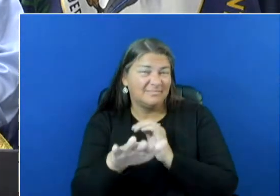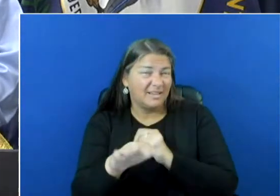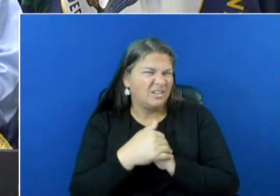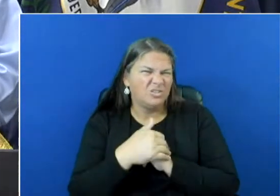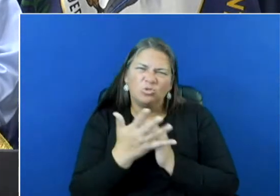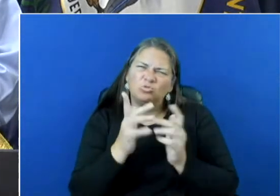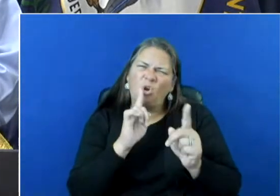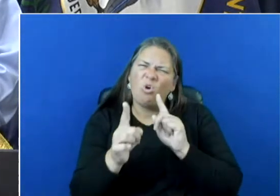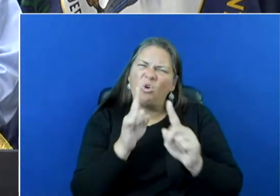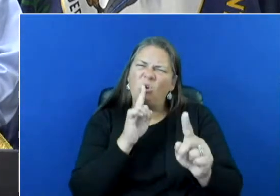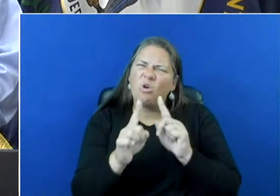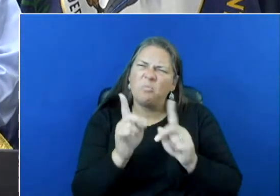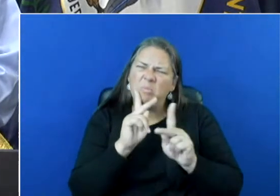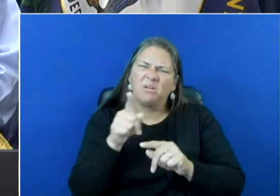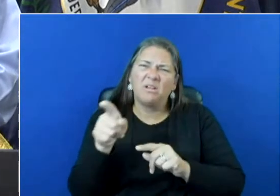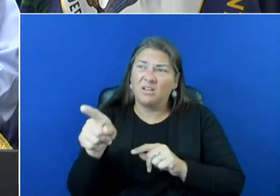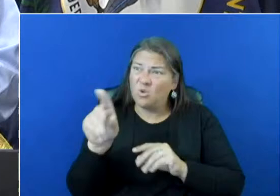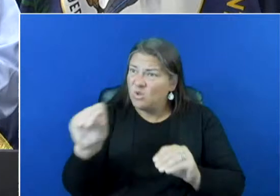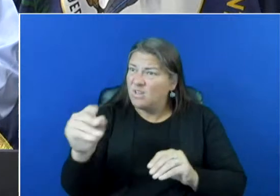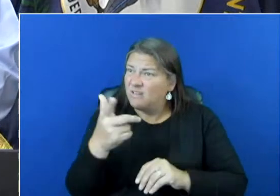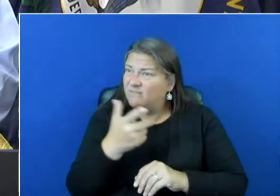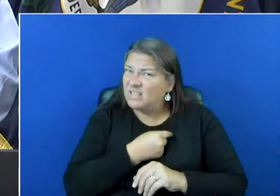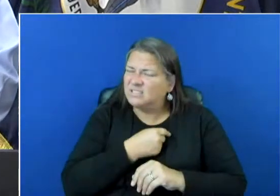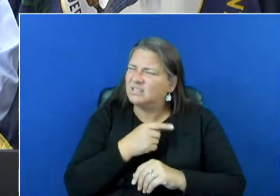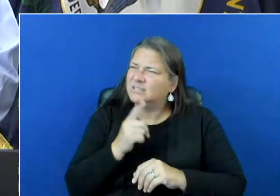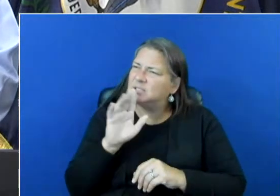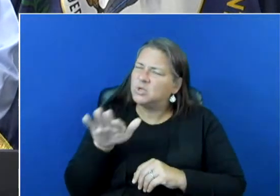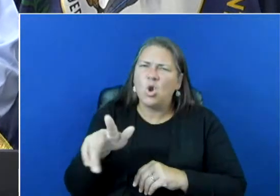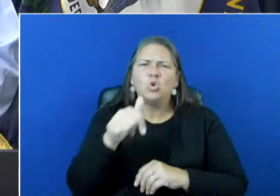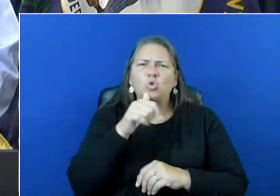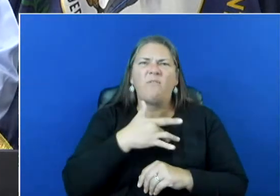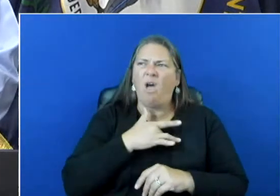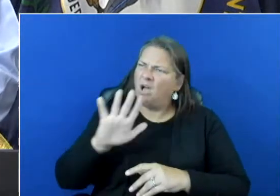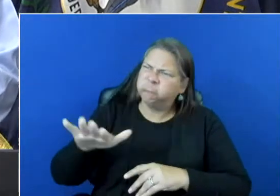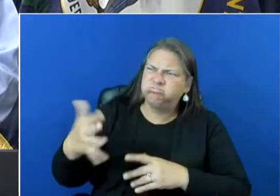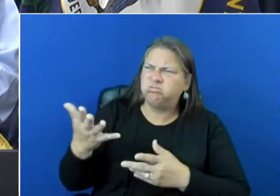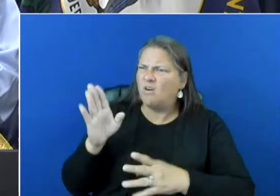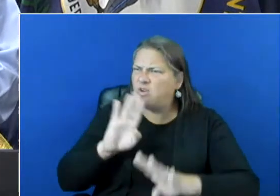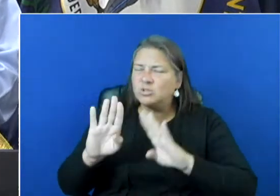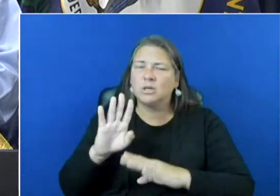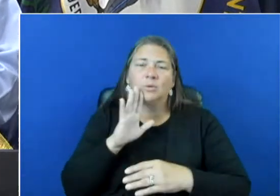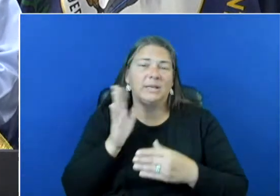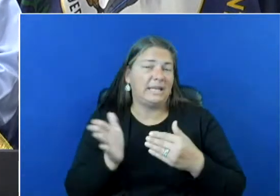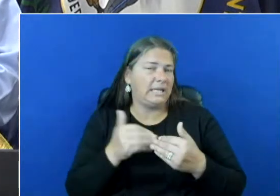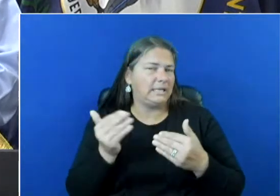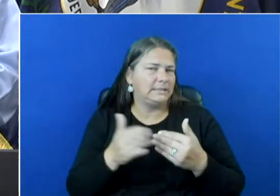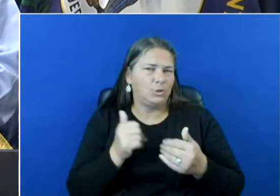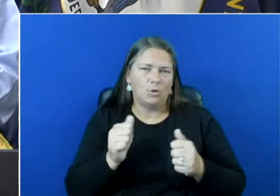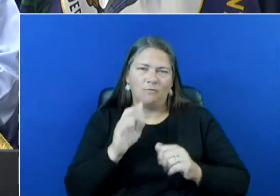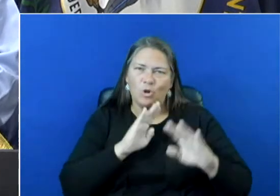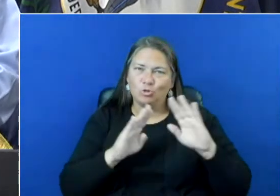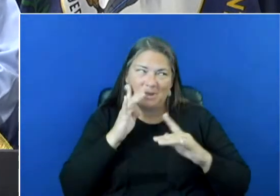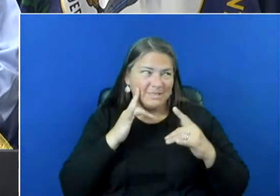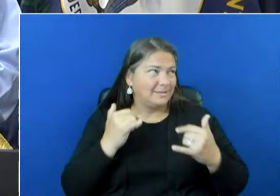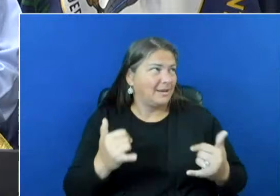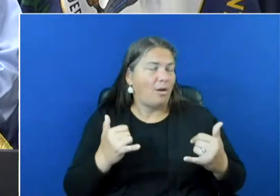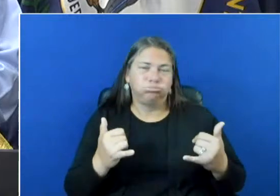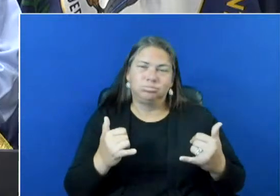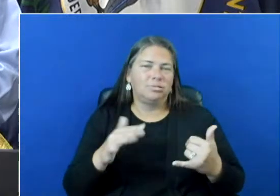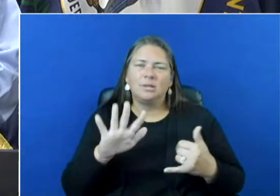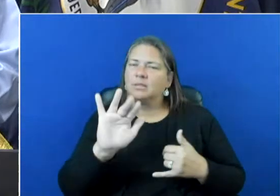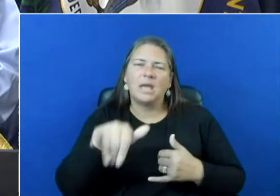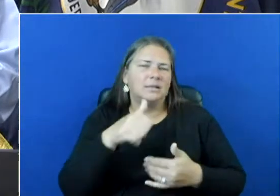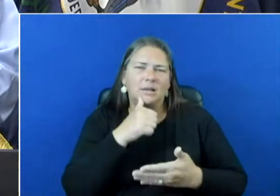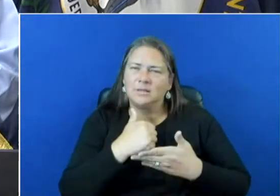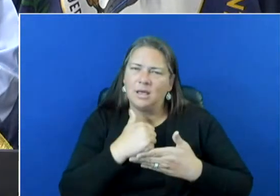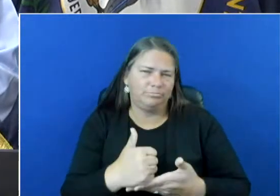to that individual and try not to be frustrated. It's easy to be frustrated where we are right now, but that's not going to help. And try to